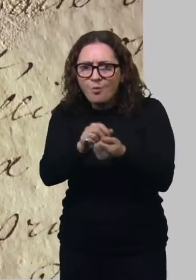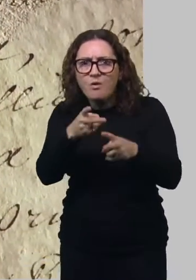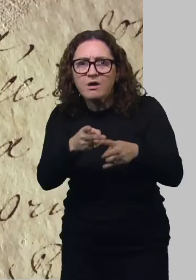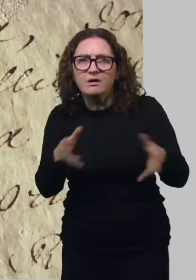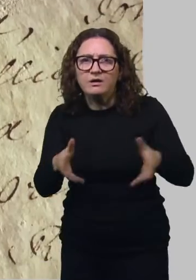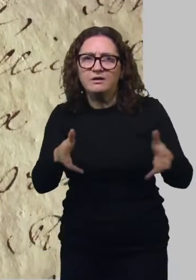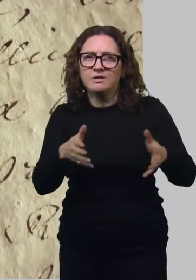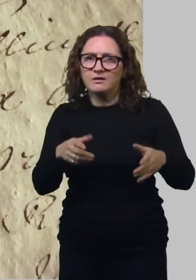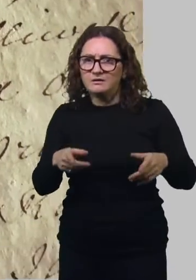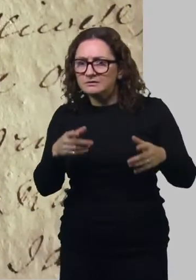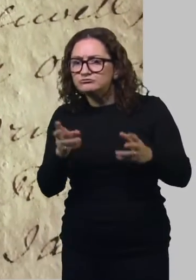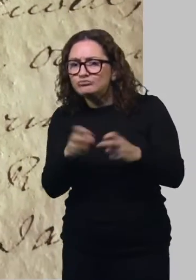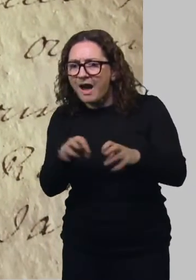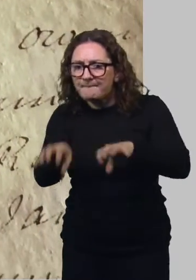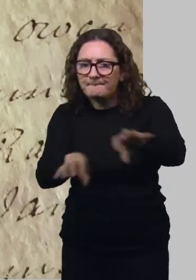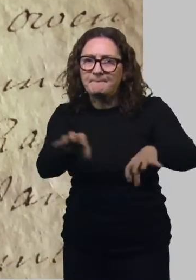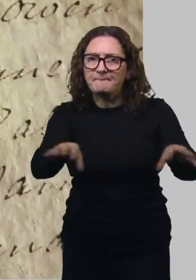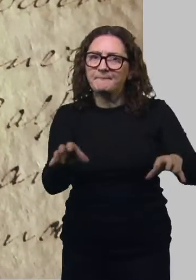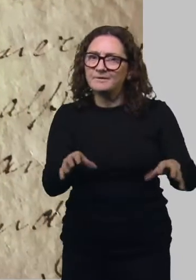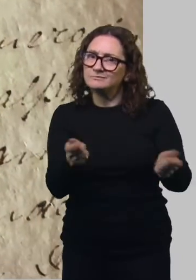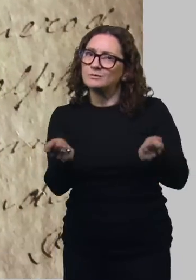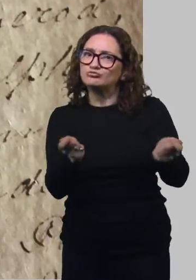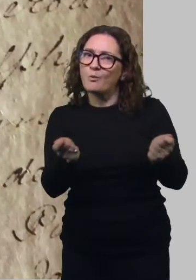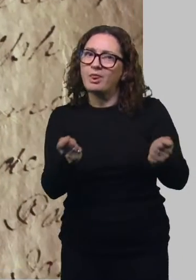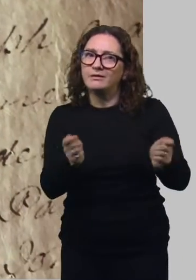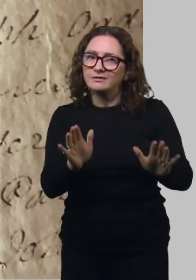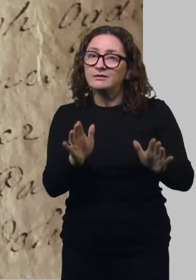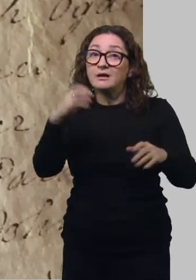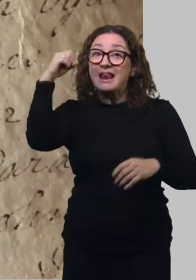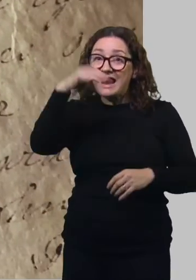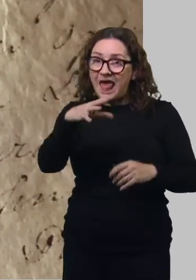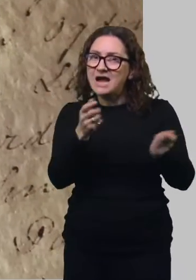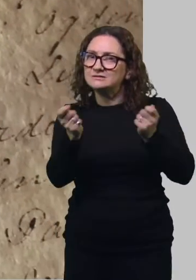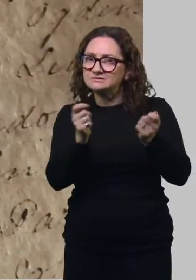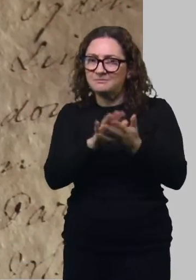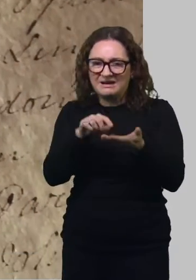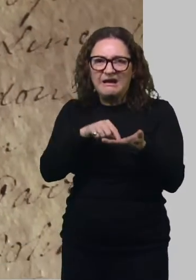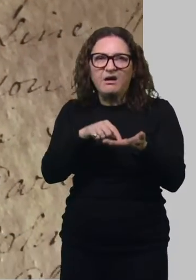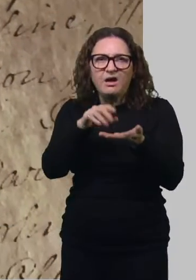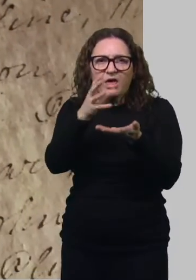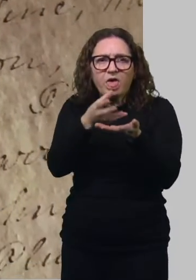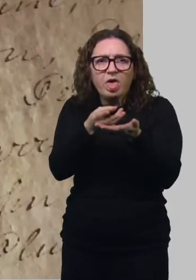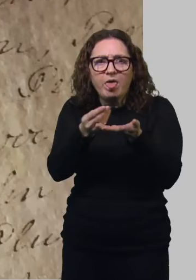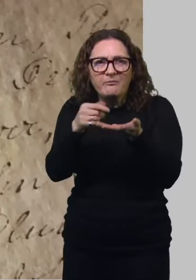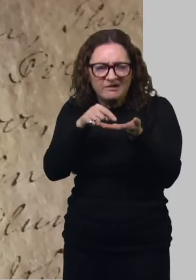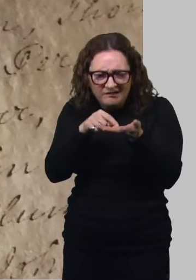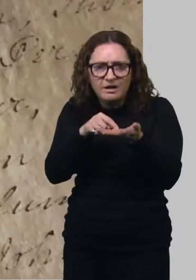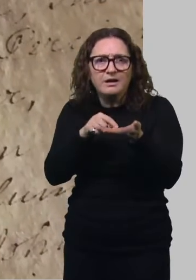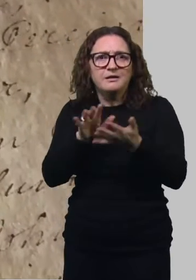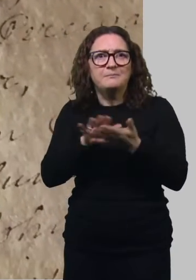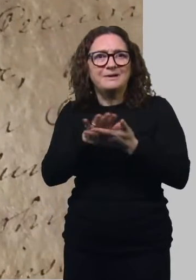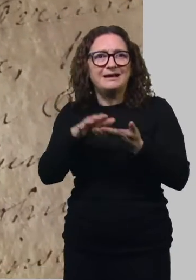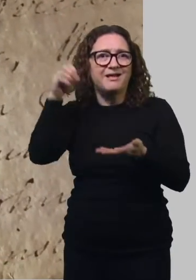light. Fading of documents and other items causes cumulative and irreversible damage. Our repositories have no